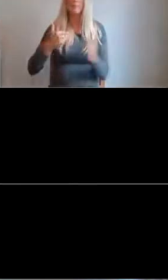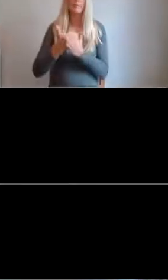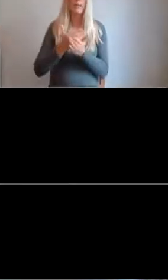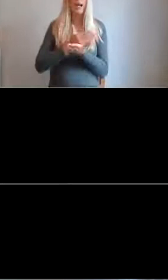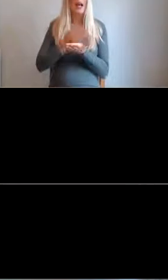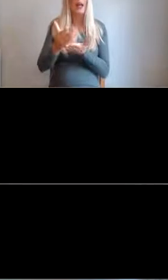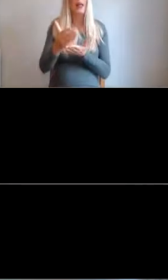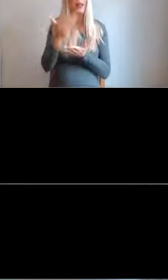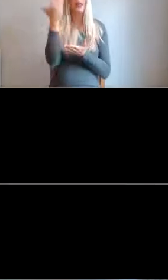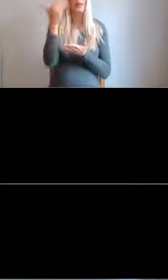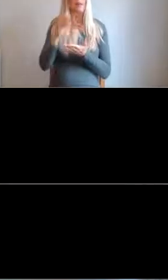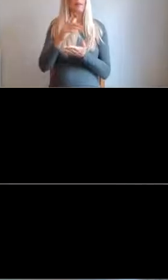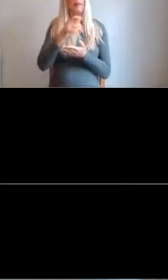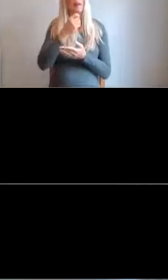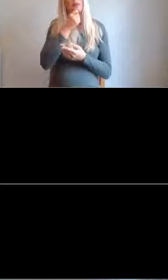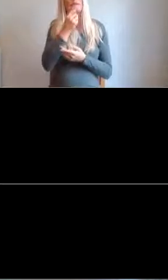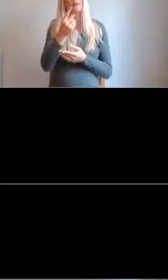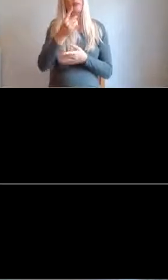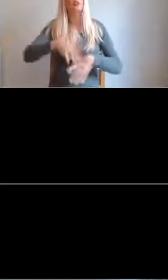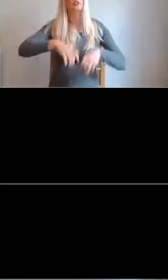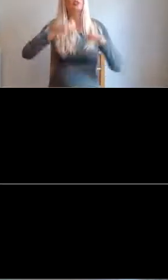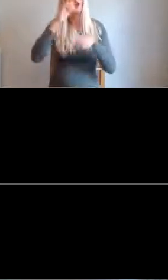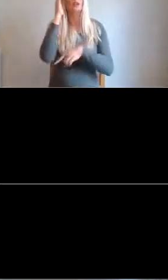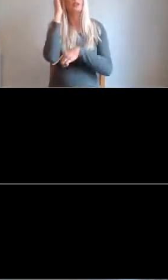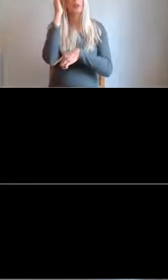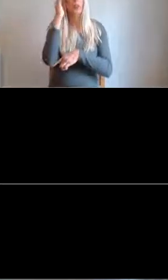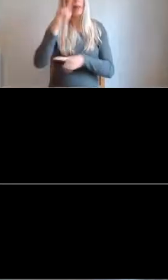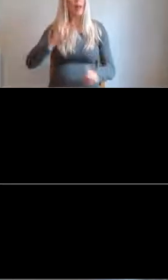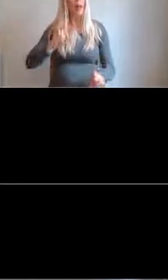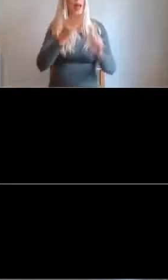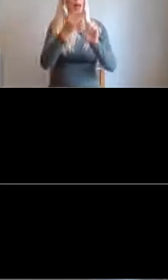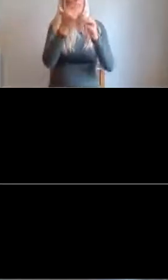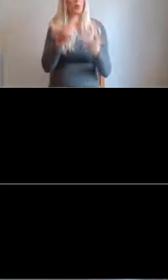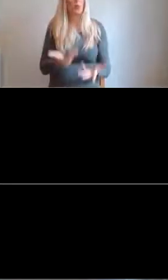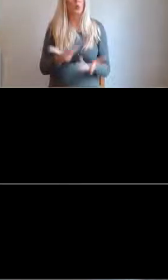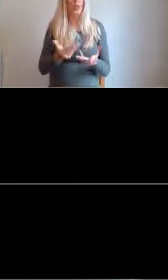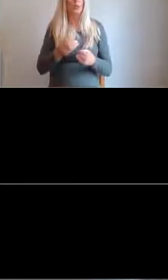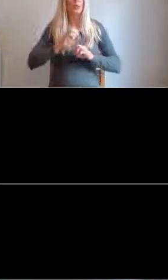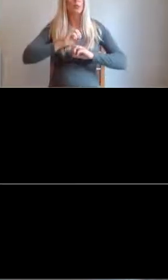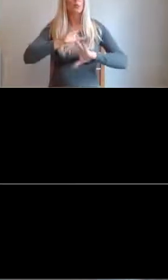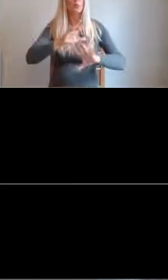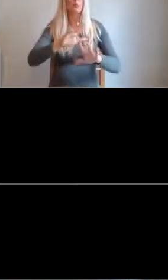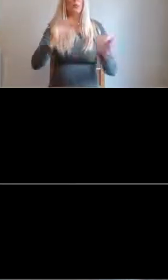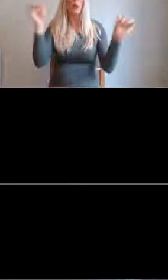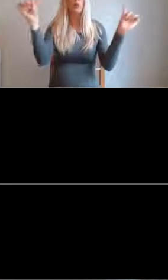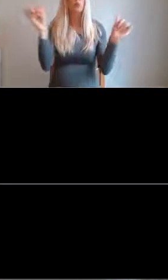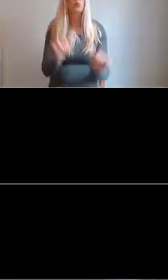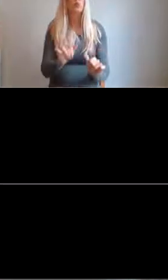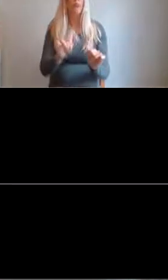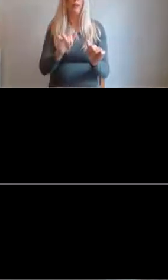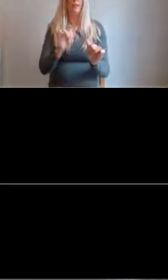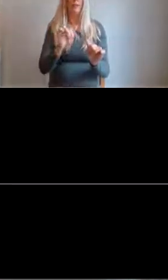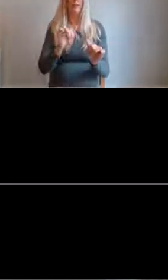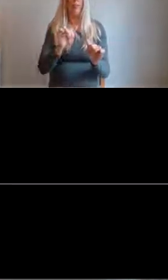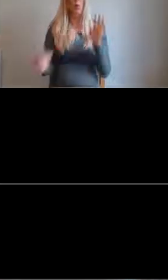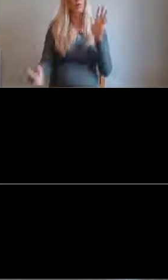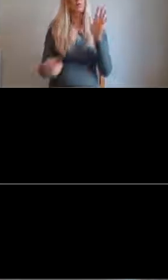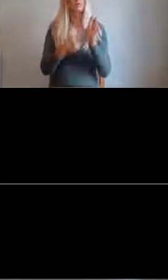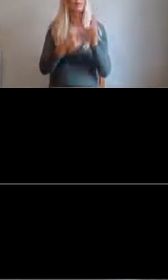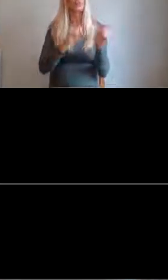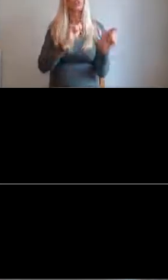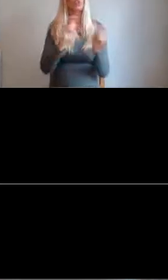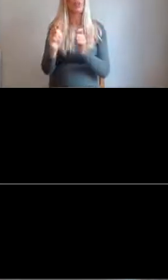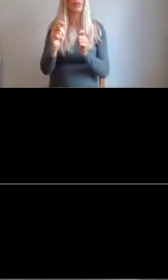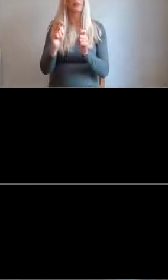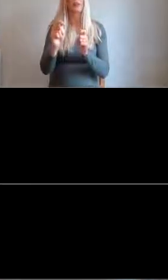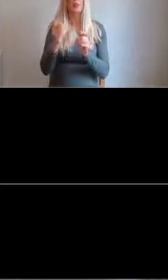mentioned at the start of our webinar, our goal today was to provide you with an overview of some of the more notable refinements made to our